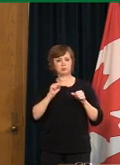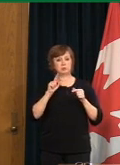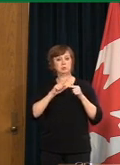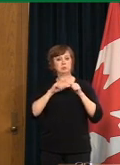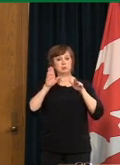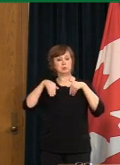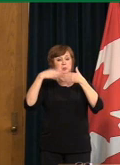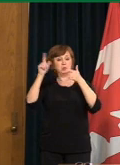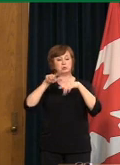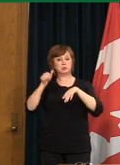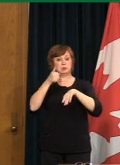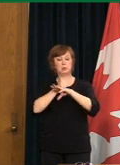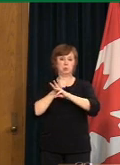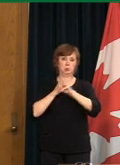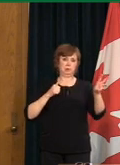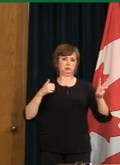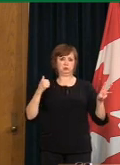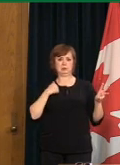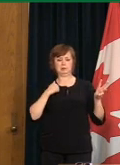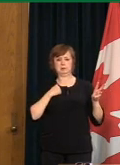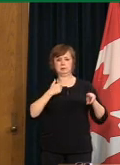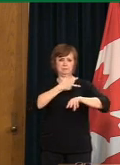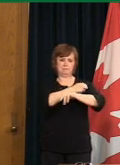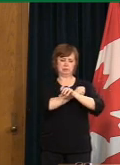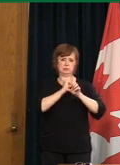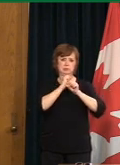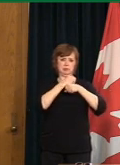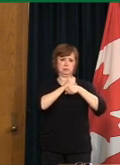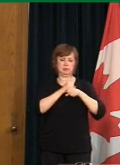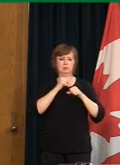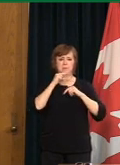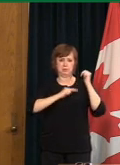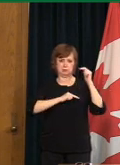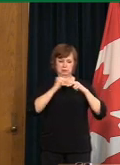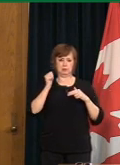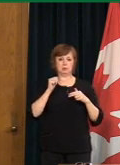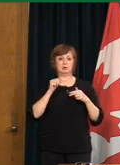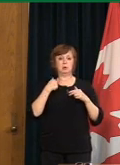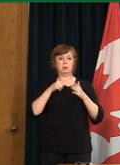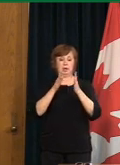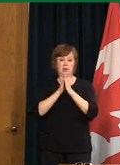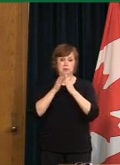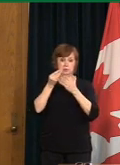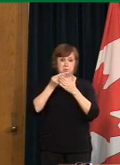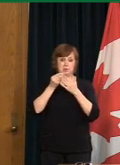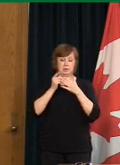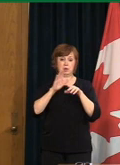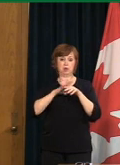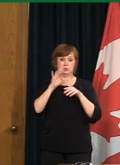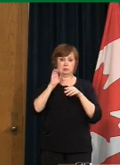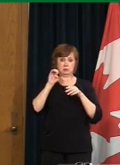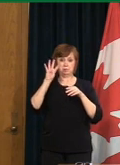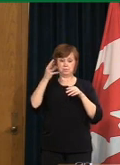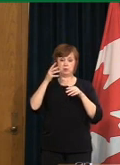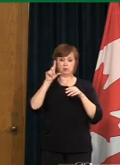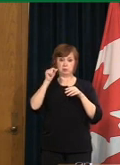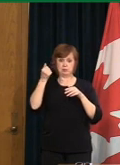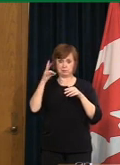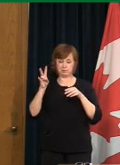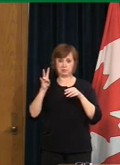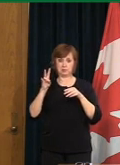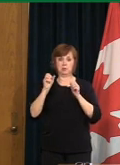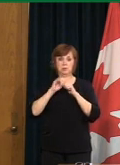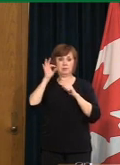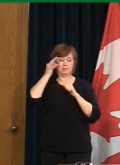to establish the Western Canadian Vaccine Manufacturing Facility. This ask was in place in December the 4th, 2017 to the